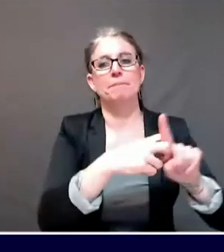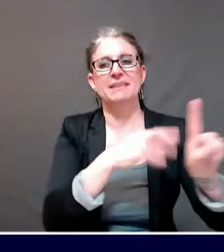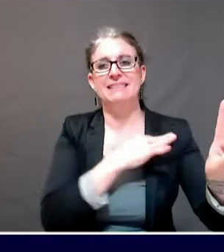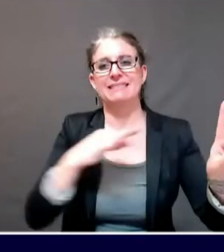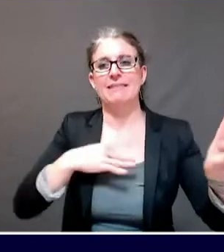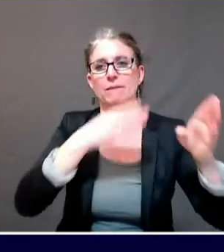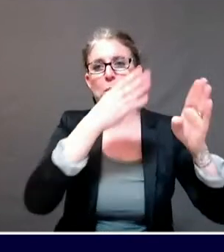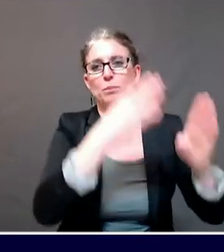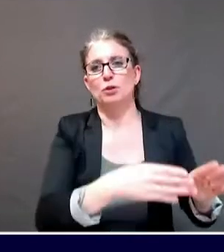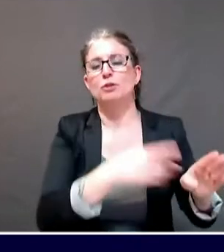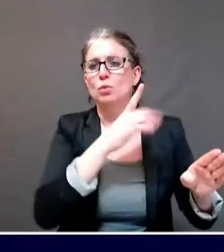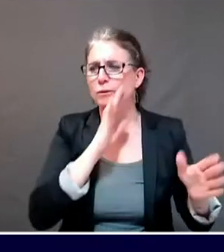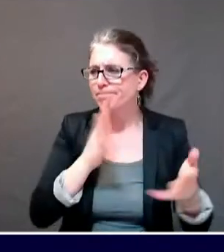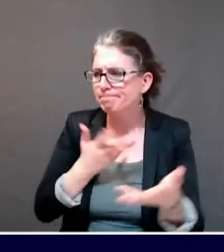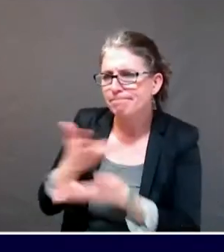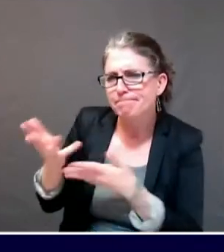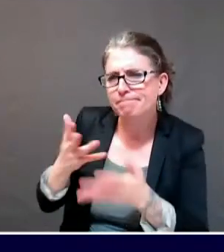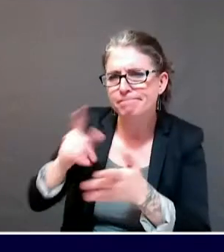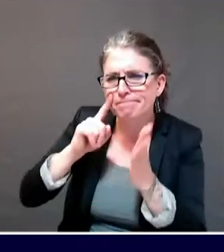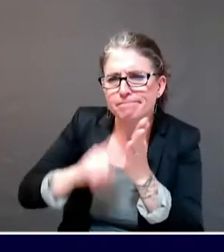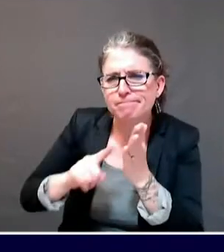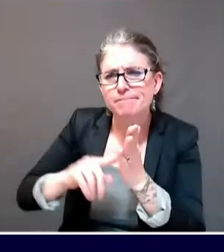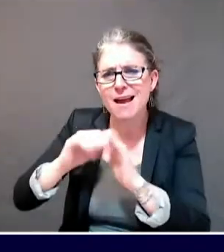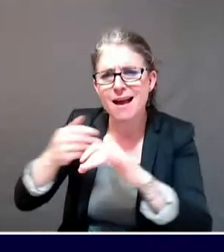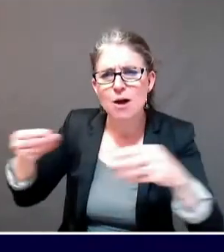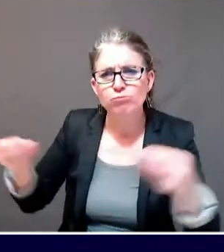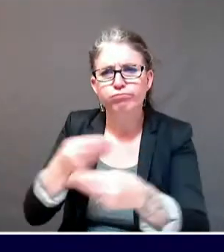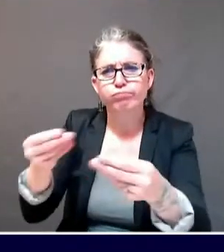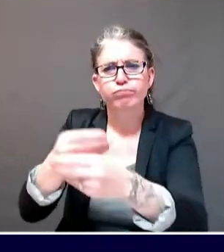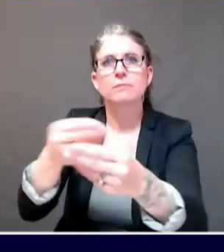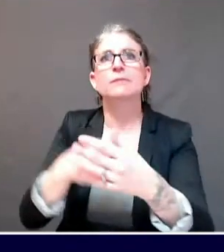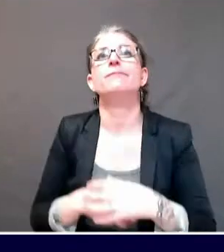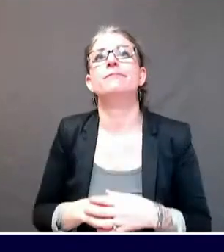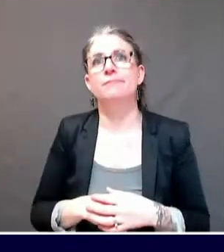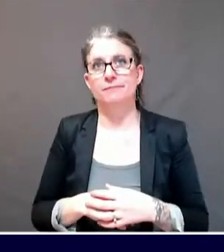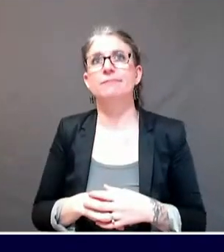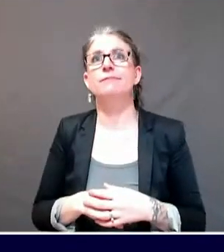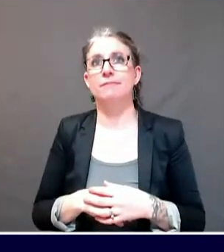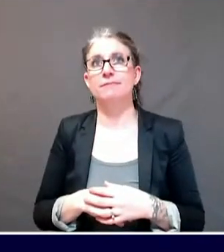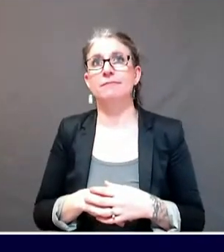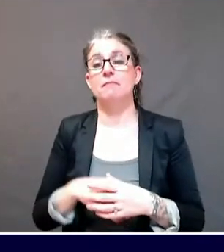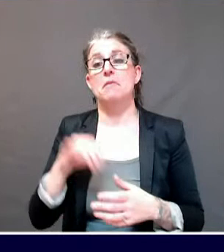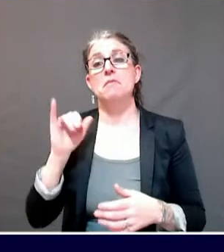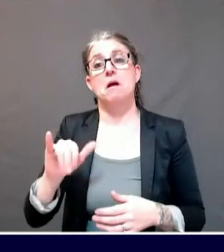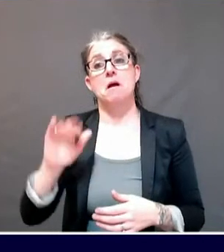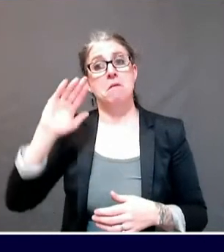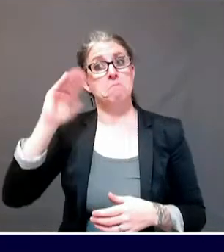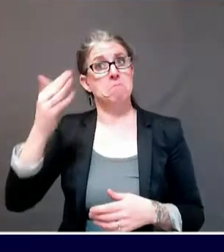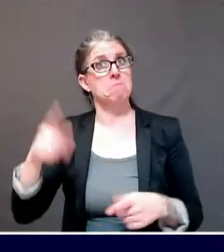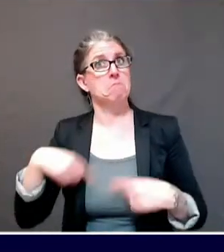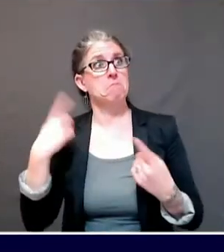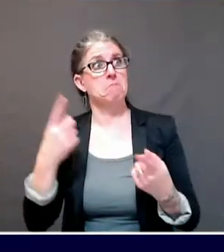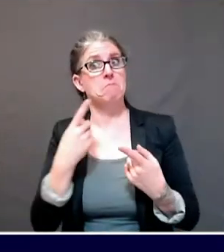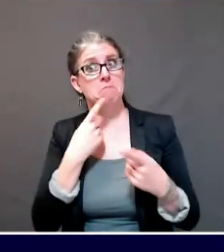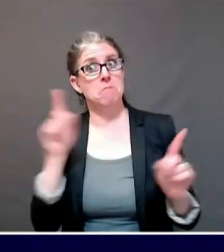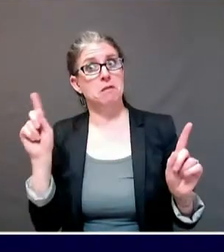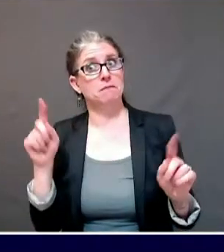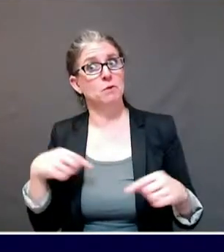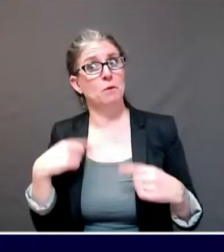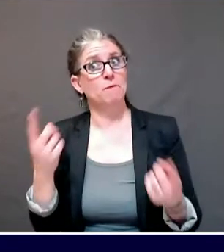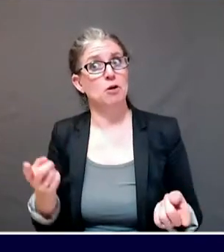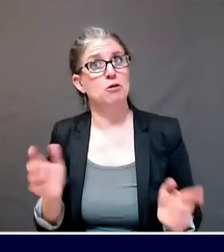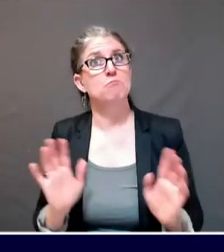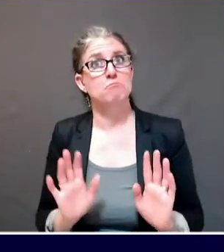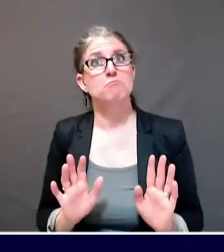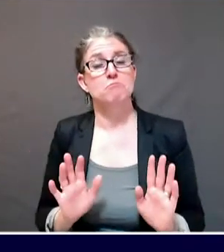good insight into where the pandemic is right now, but because of those constraints, we don't have the insights that we may